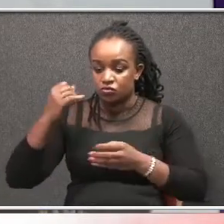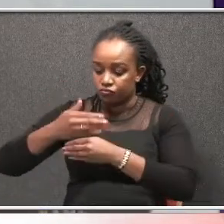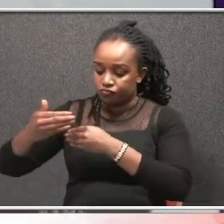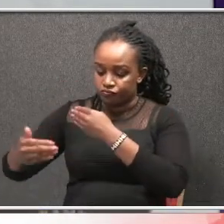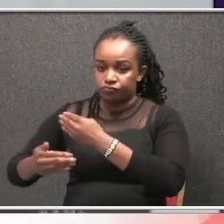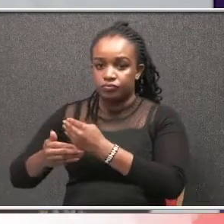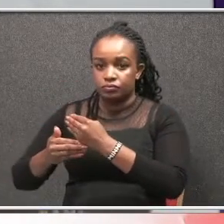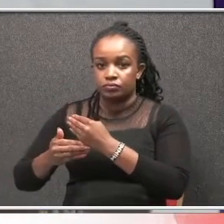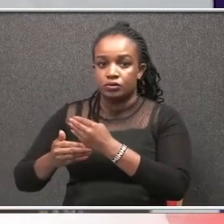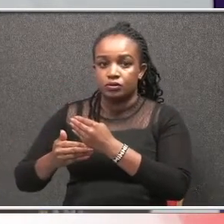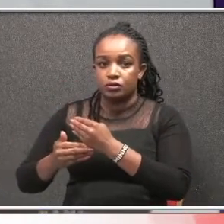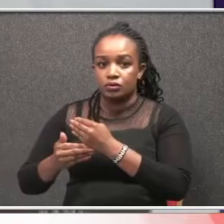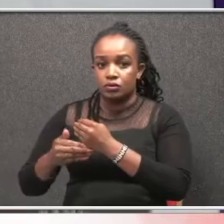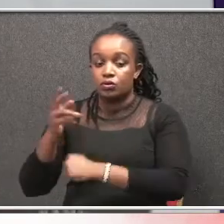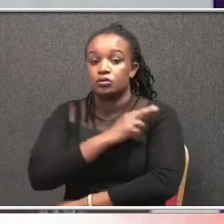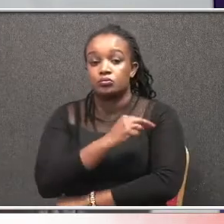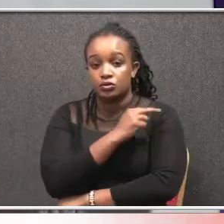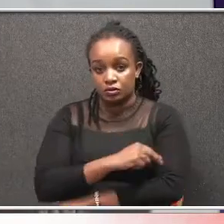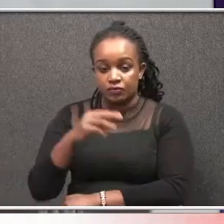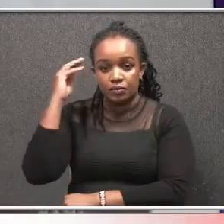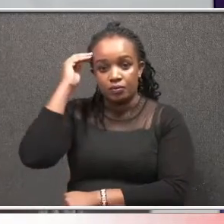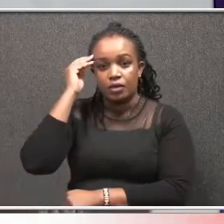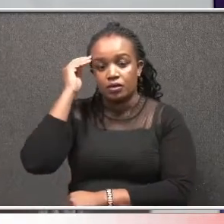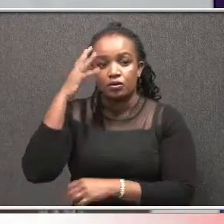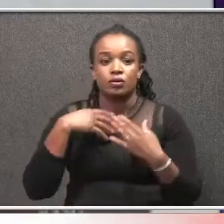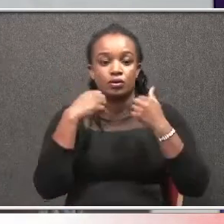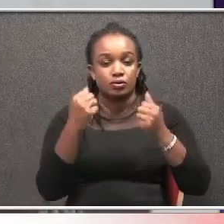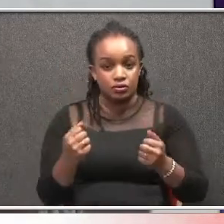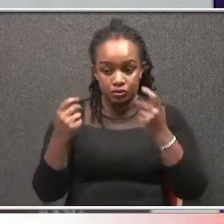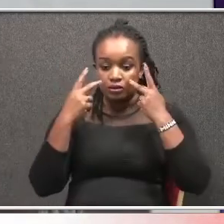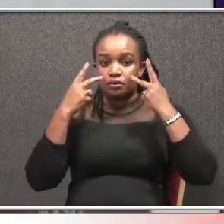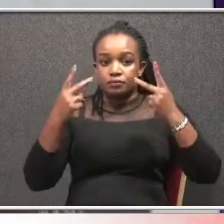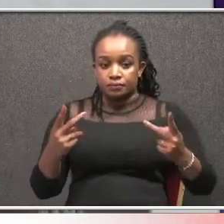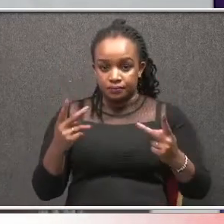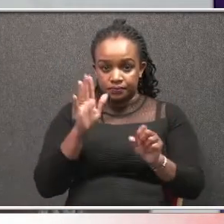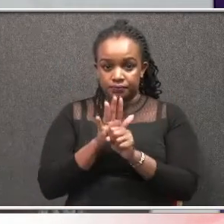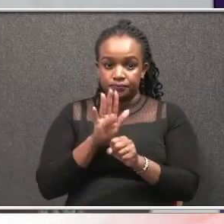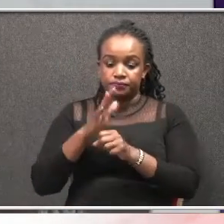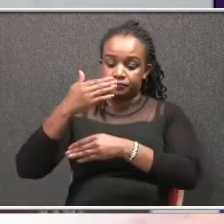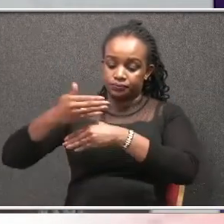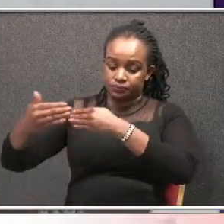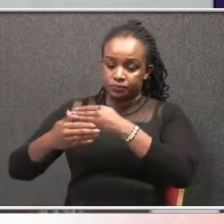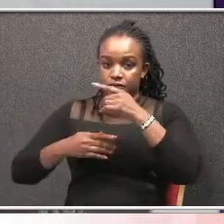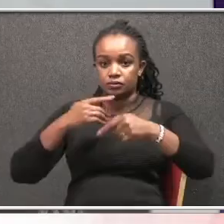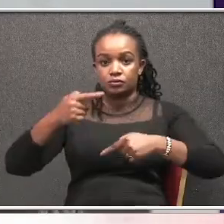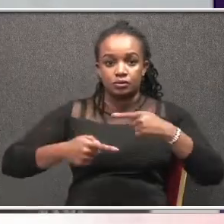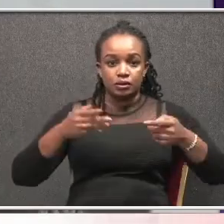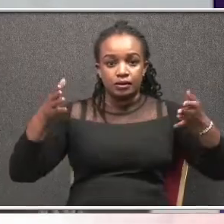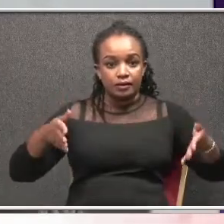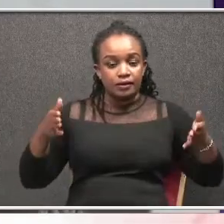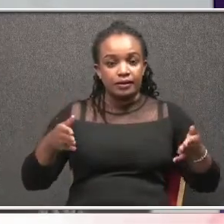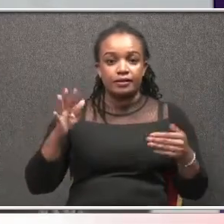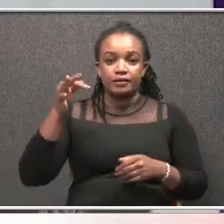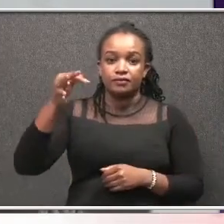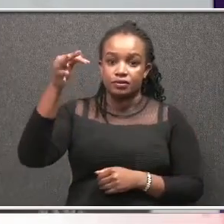health. That is why you are seeing a lot of construction works going on around here. And I think in the near future, you'll